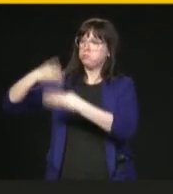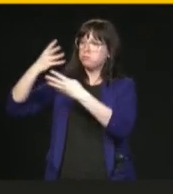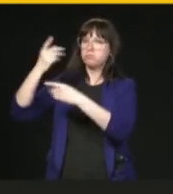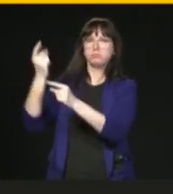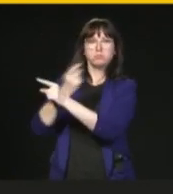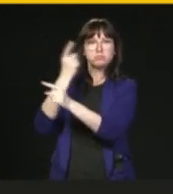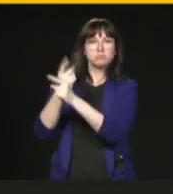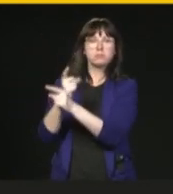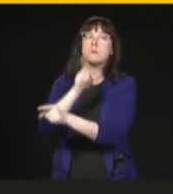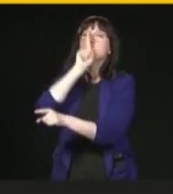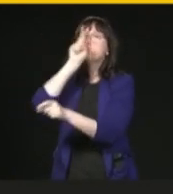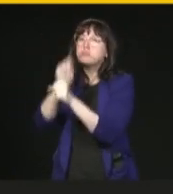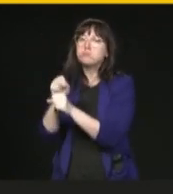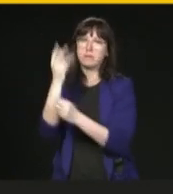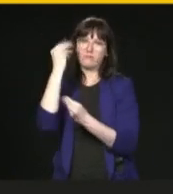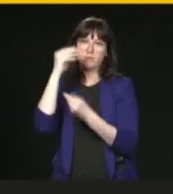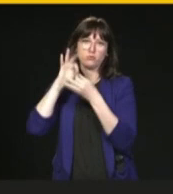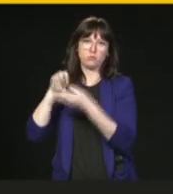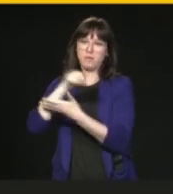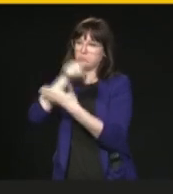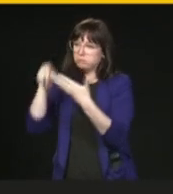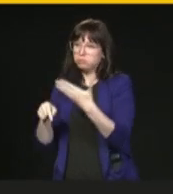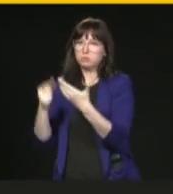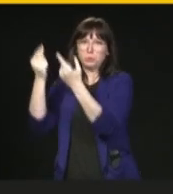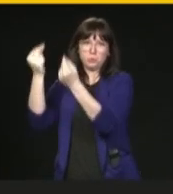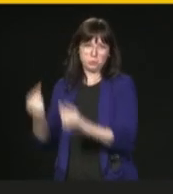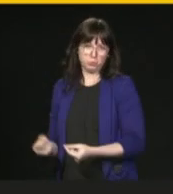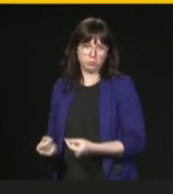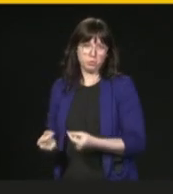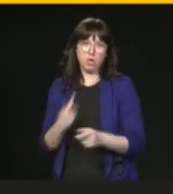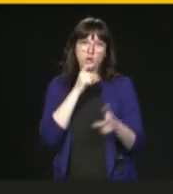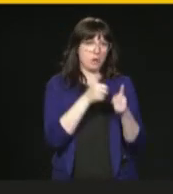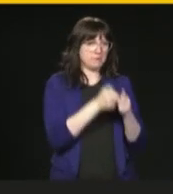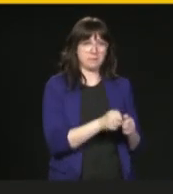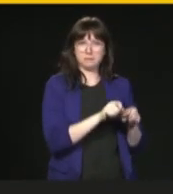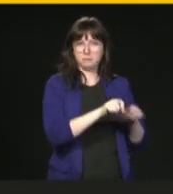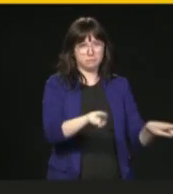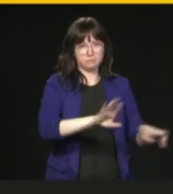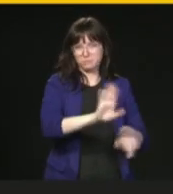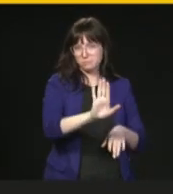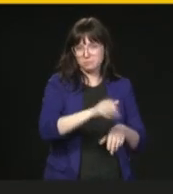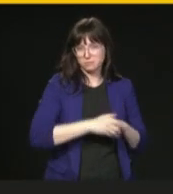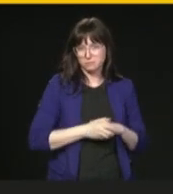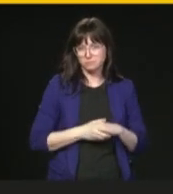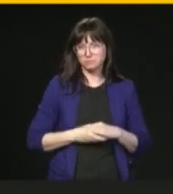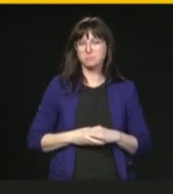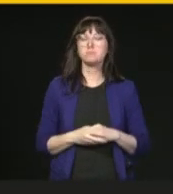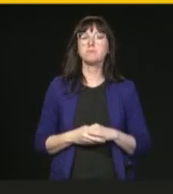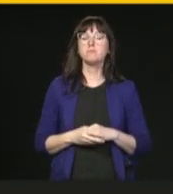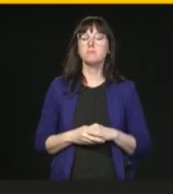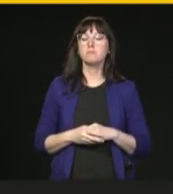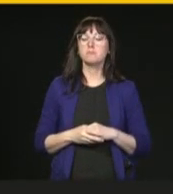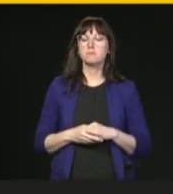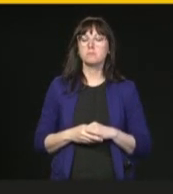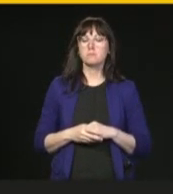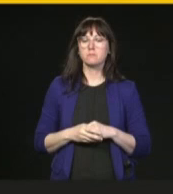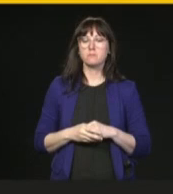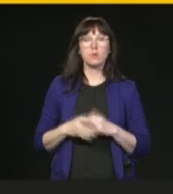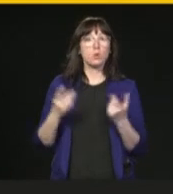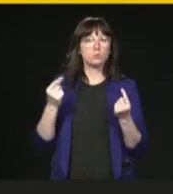reliable information on everything we're doing. You can consult the